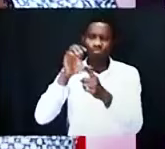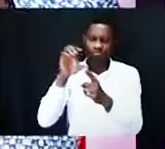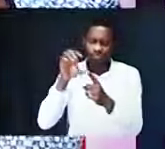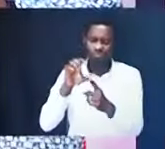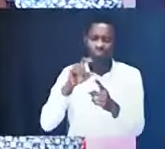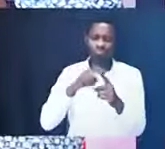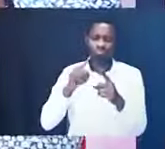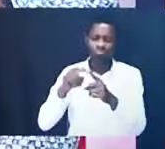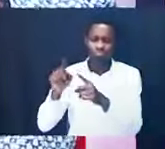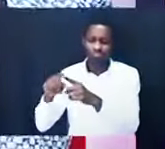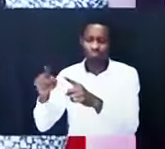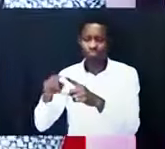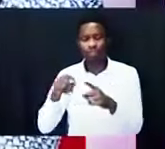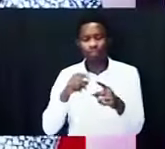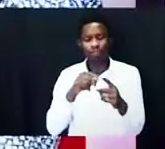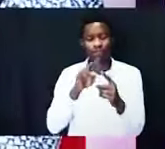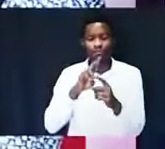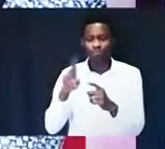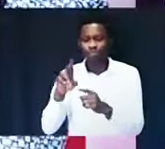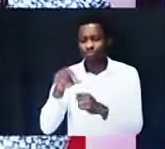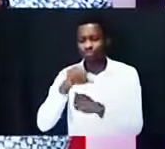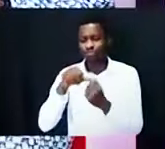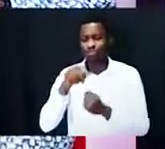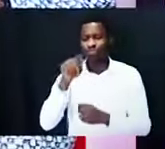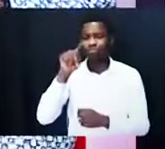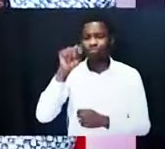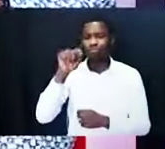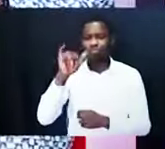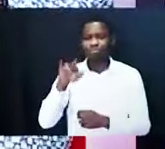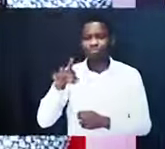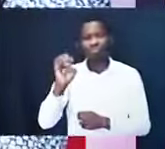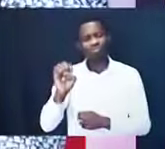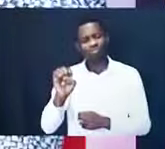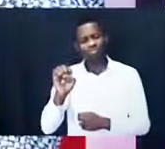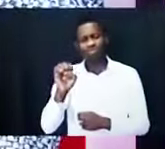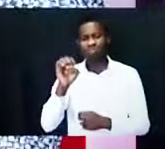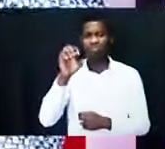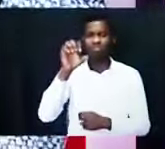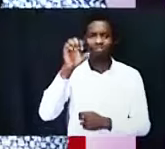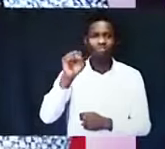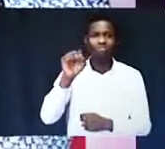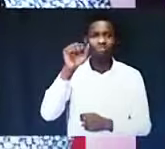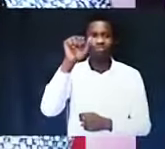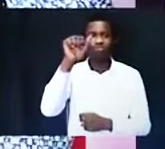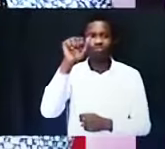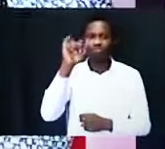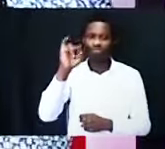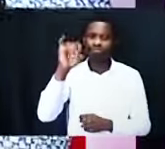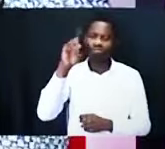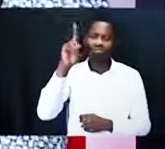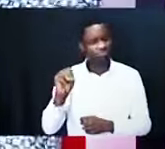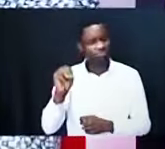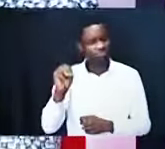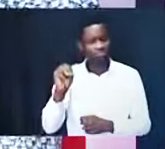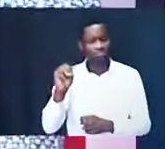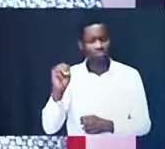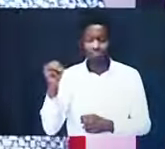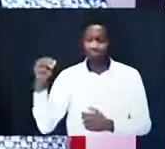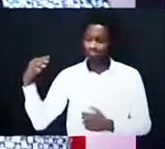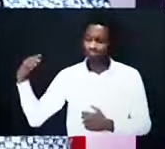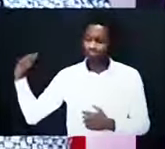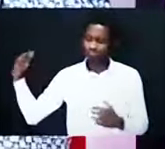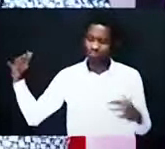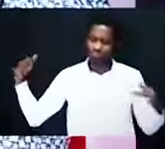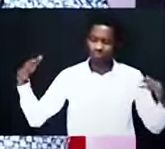around Tyre and Sidon. Now these are Gentiles who had come to hear